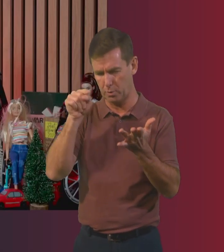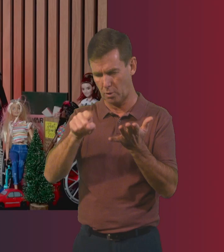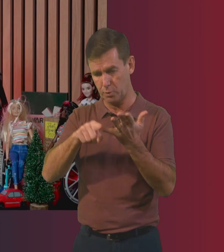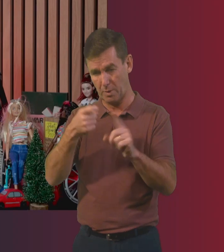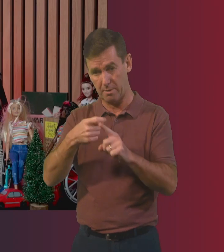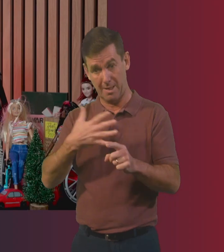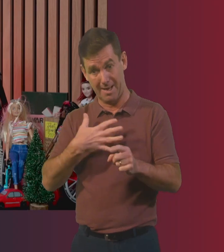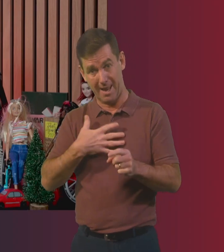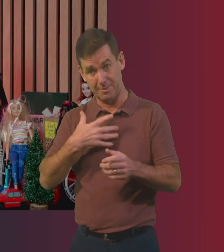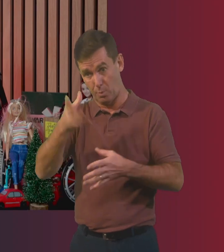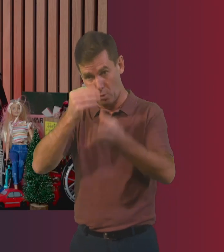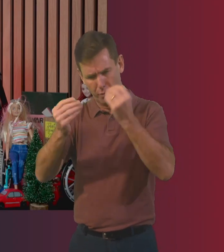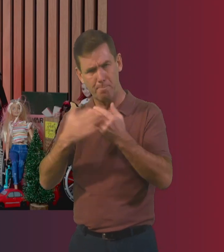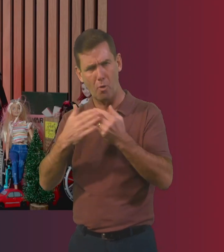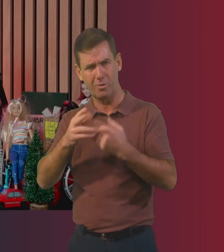Foundation, visit